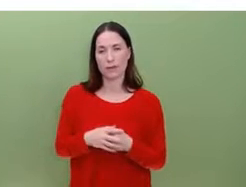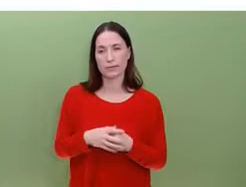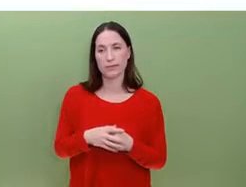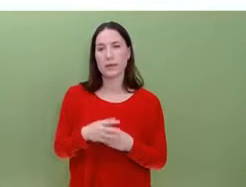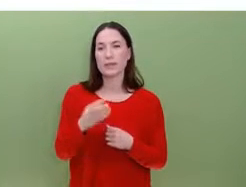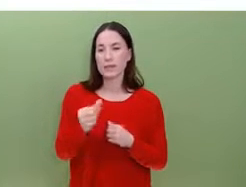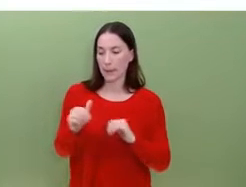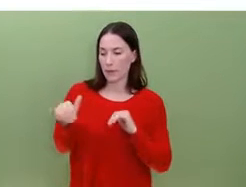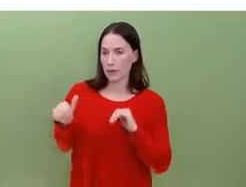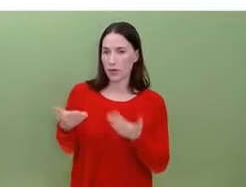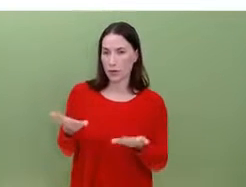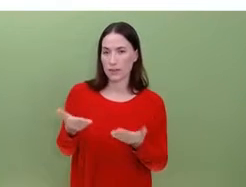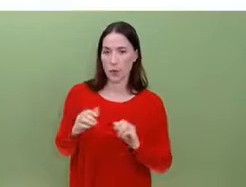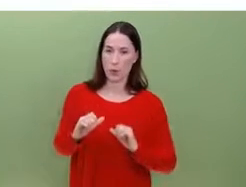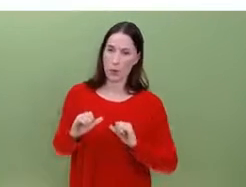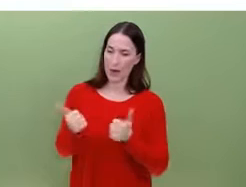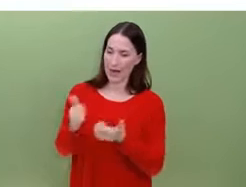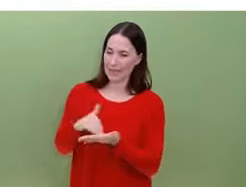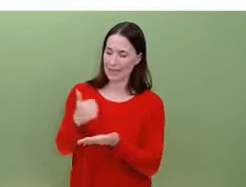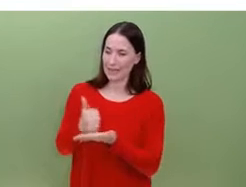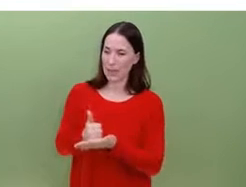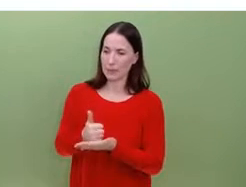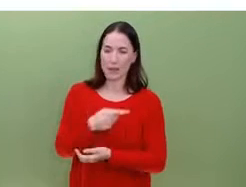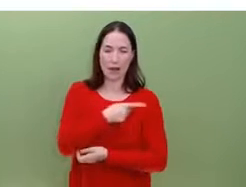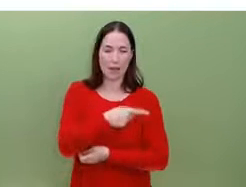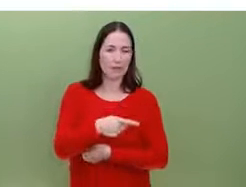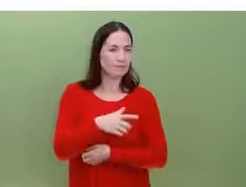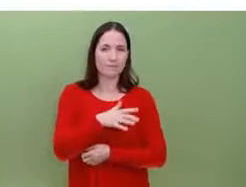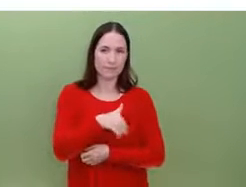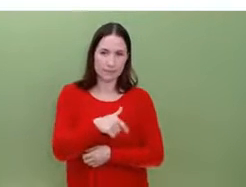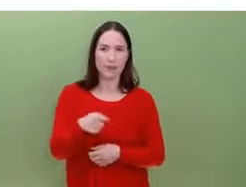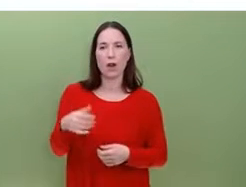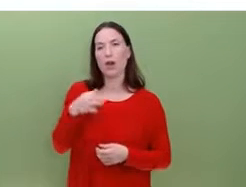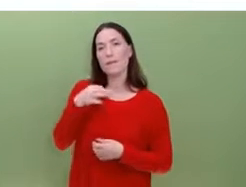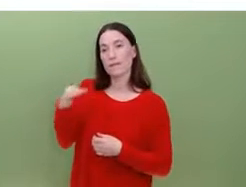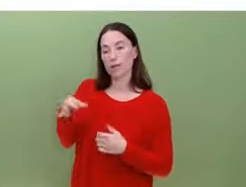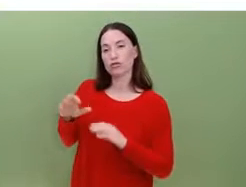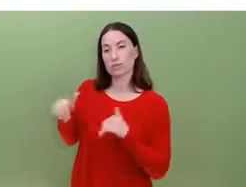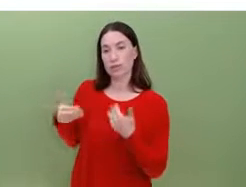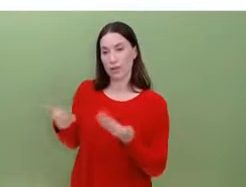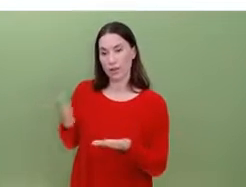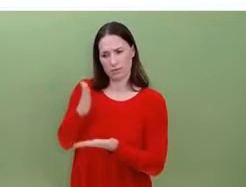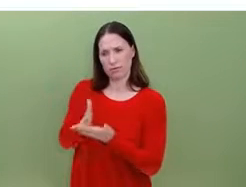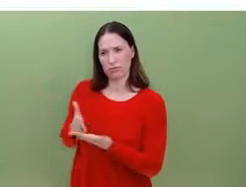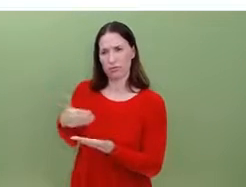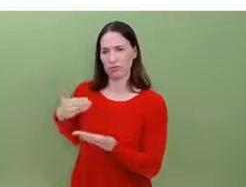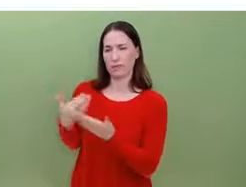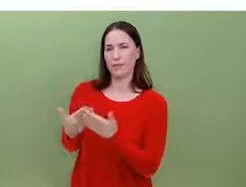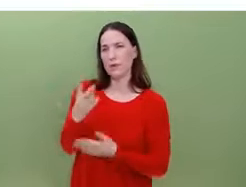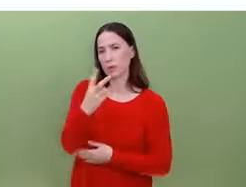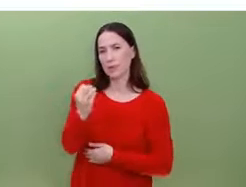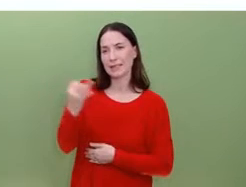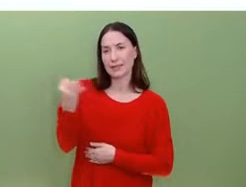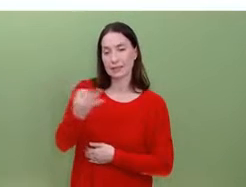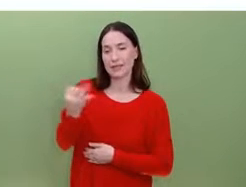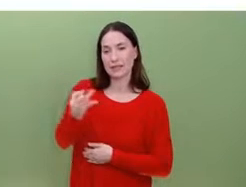services are far more established than others. Particularly our voluntary services. They've been running from the very beginning, from 2017.